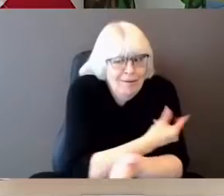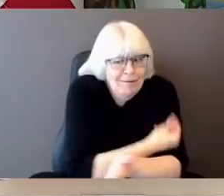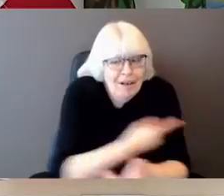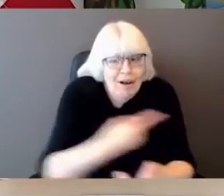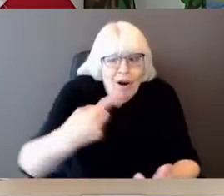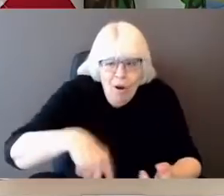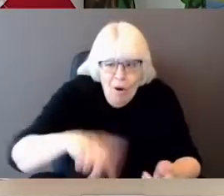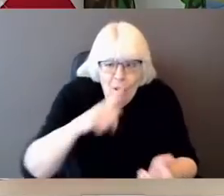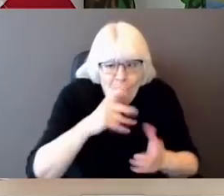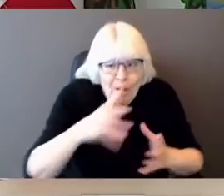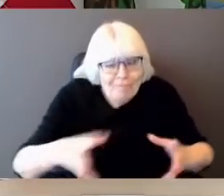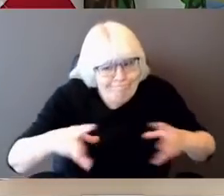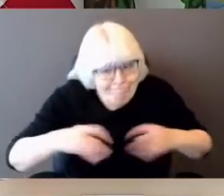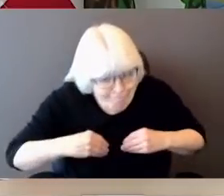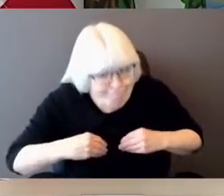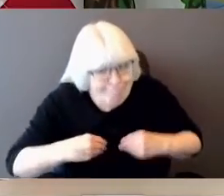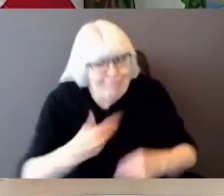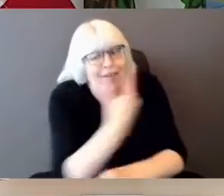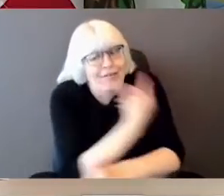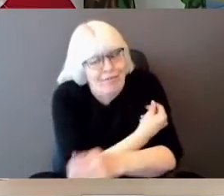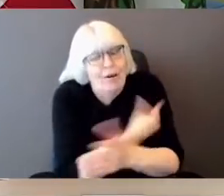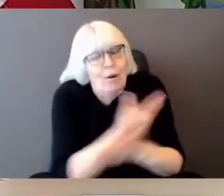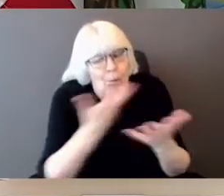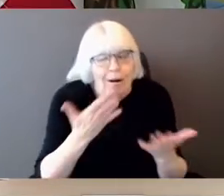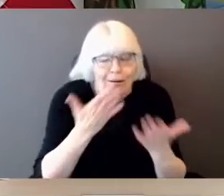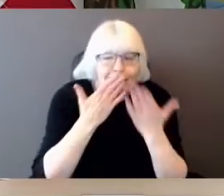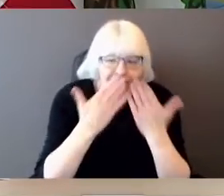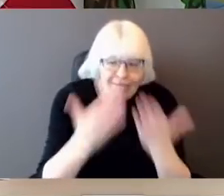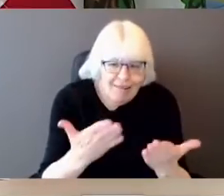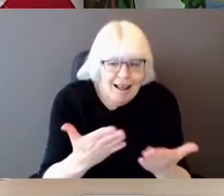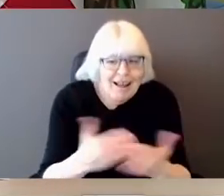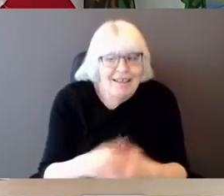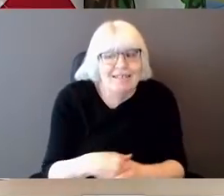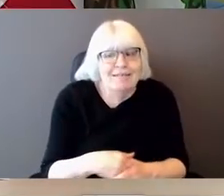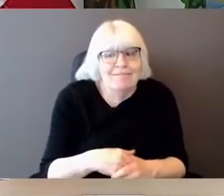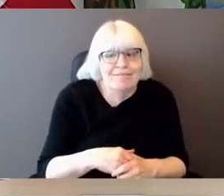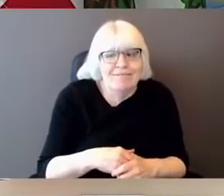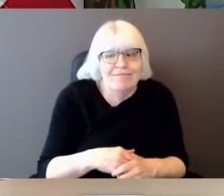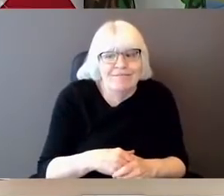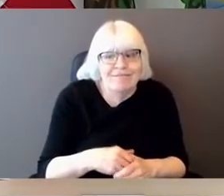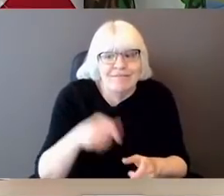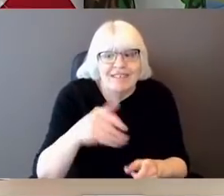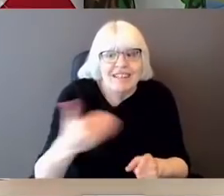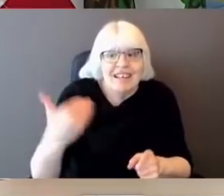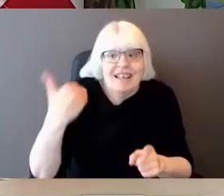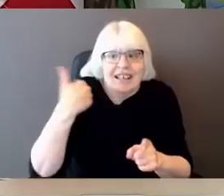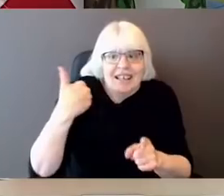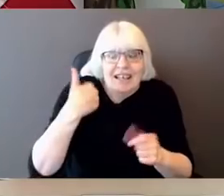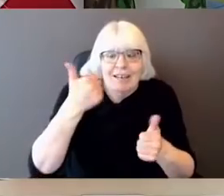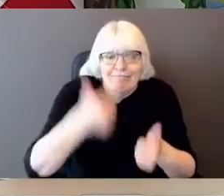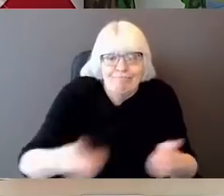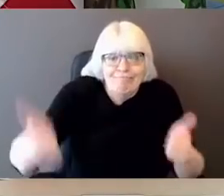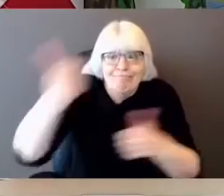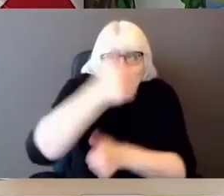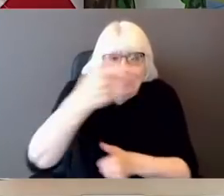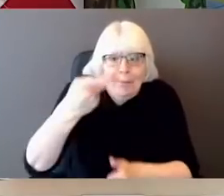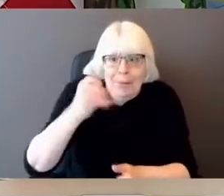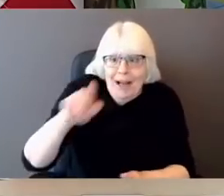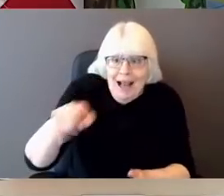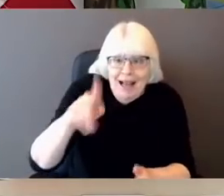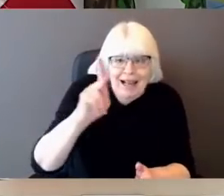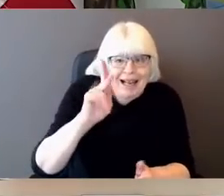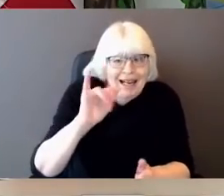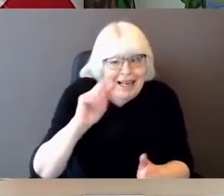as the Premier mentioned, I've also felt grateful and relieved that our vaccines are working. We've had